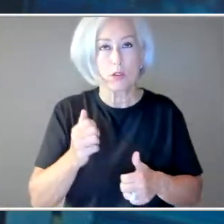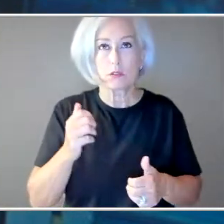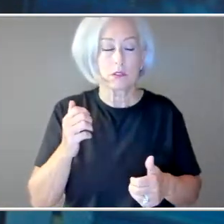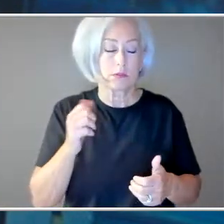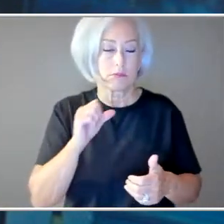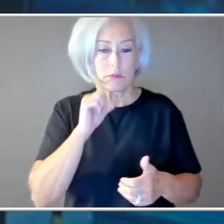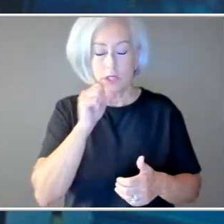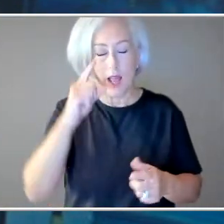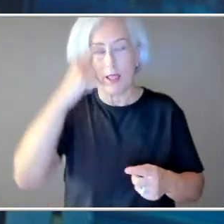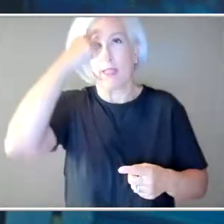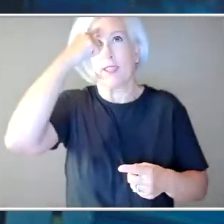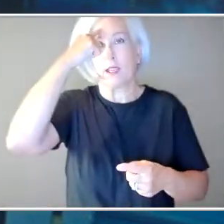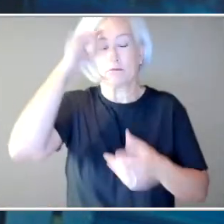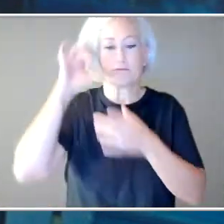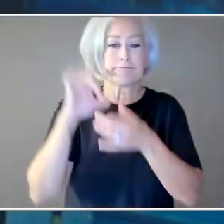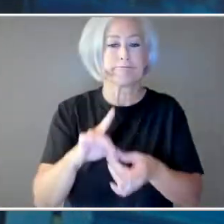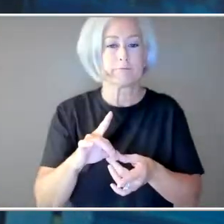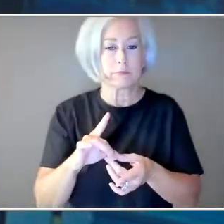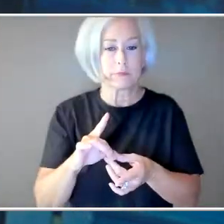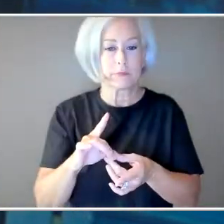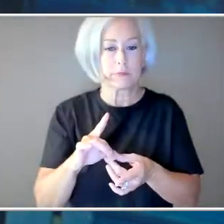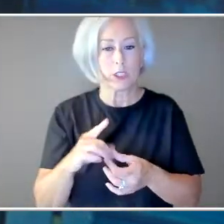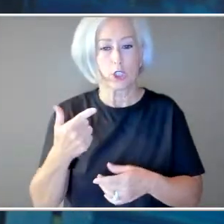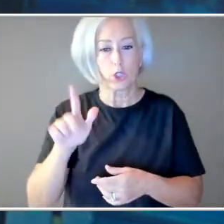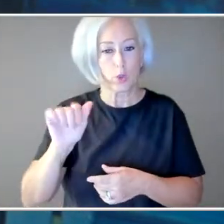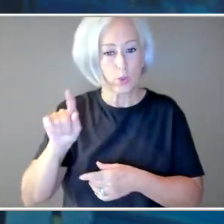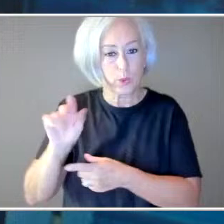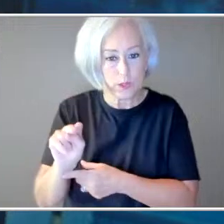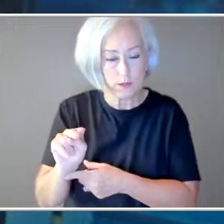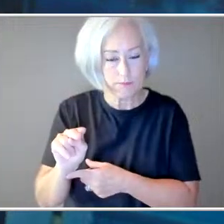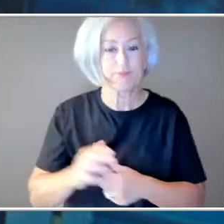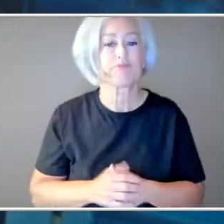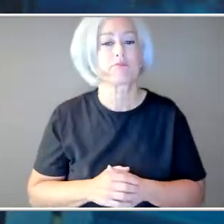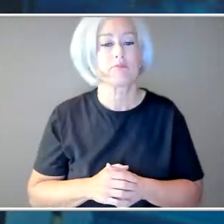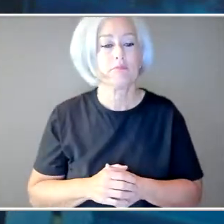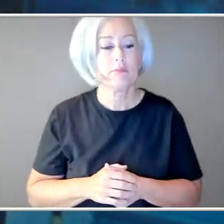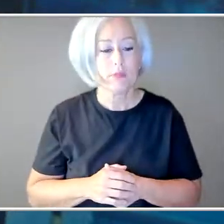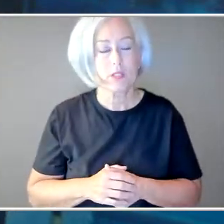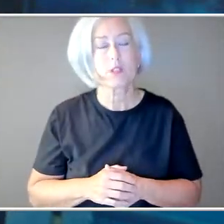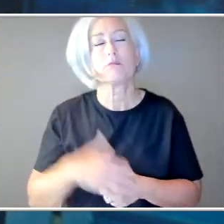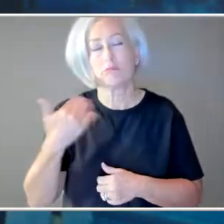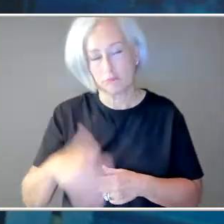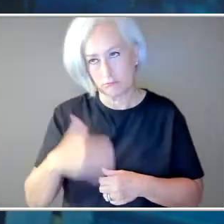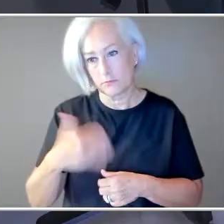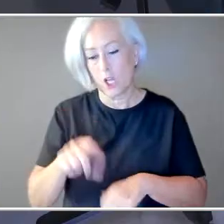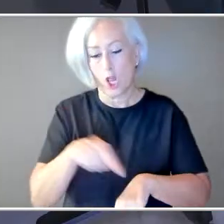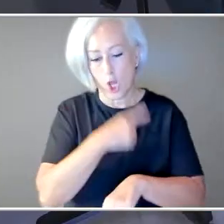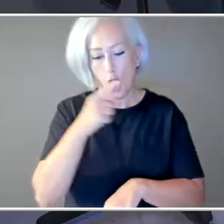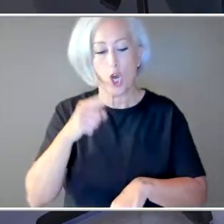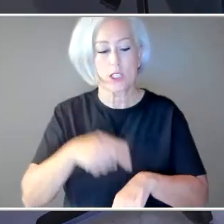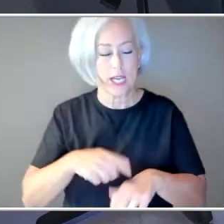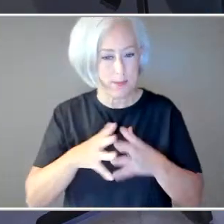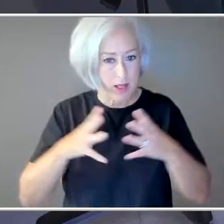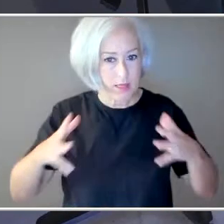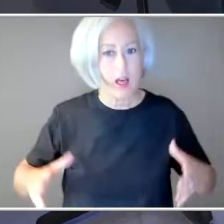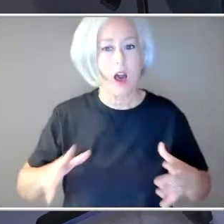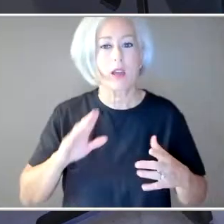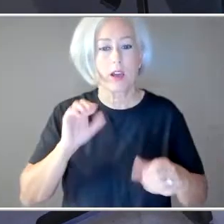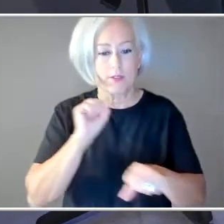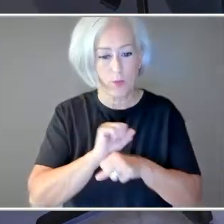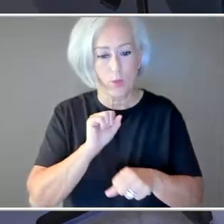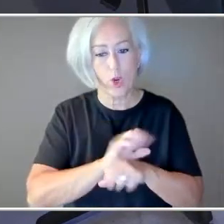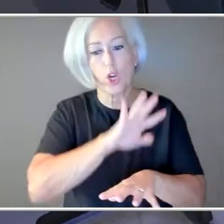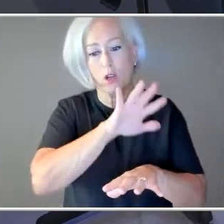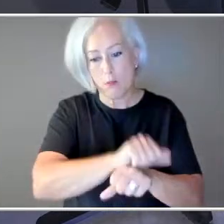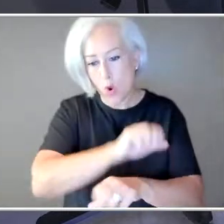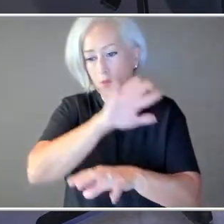it really took a long time and a lot of work to get a diagnosis. It's like very pinpointed, trying to find that